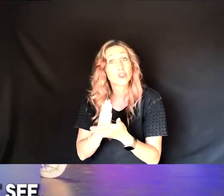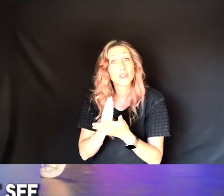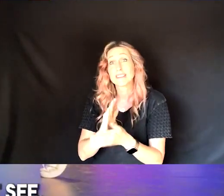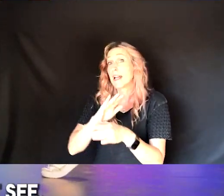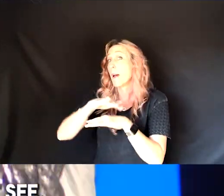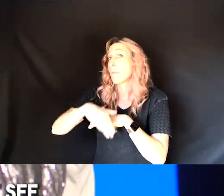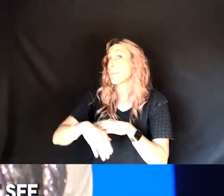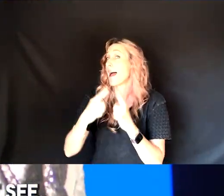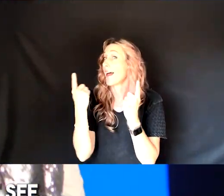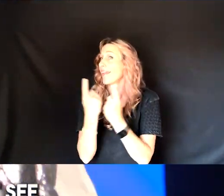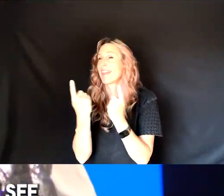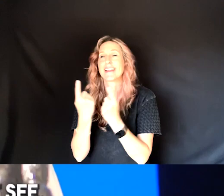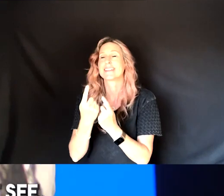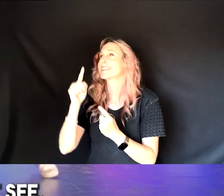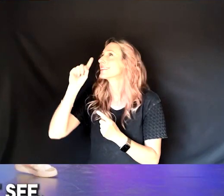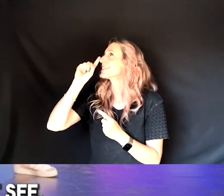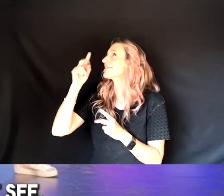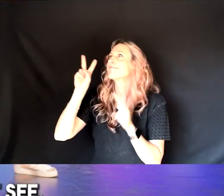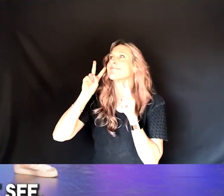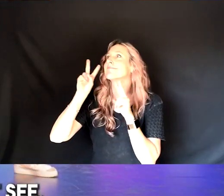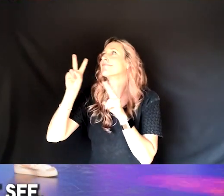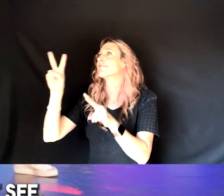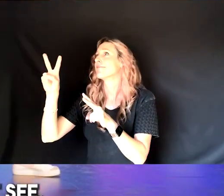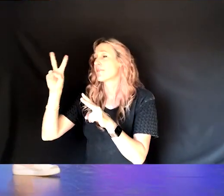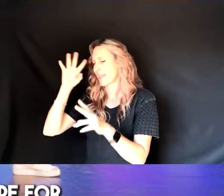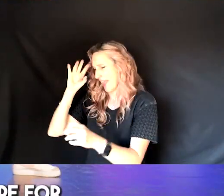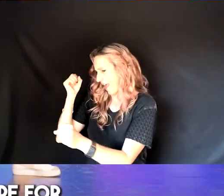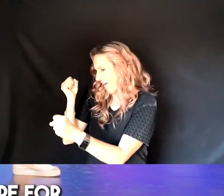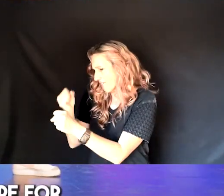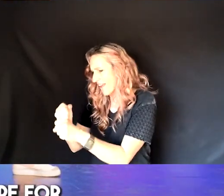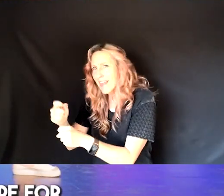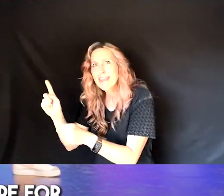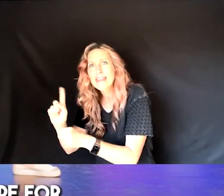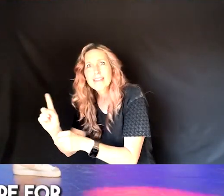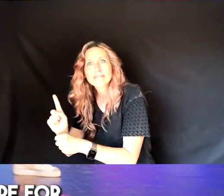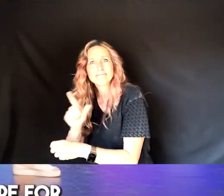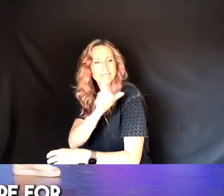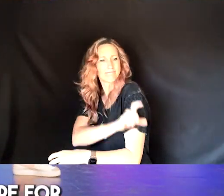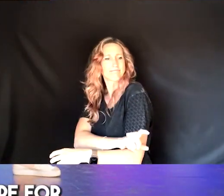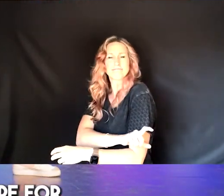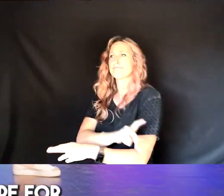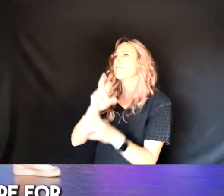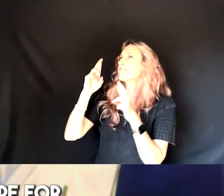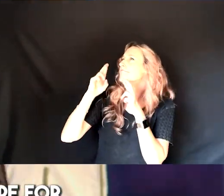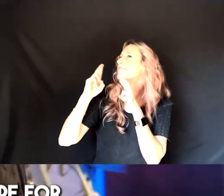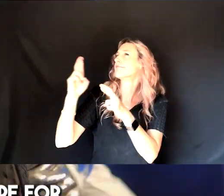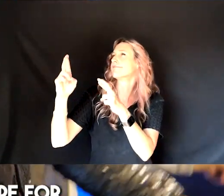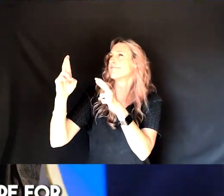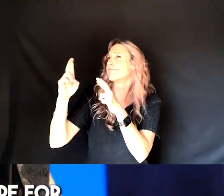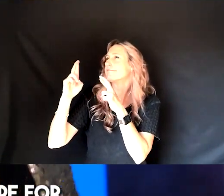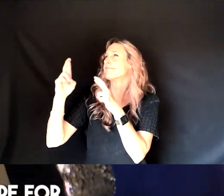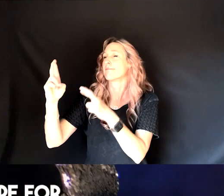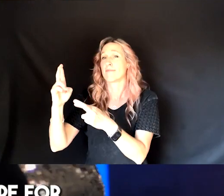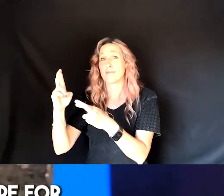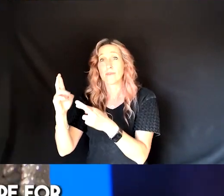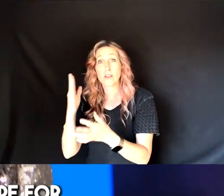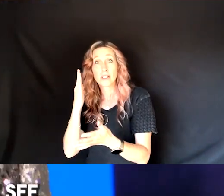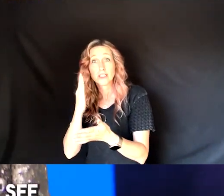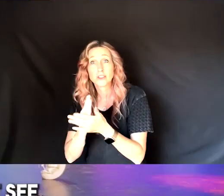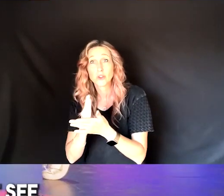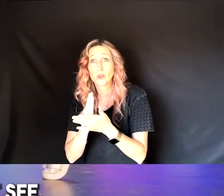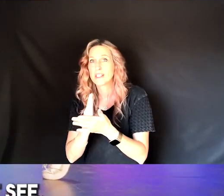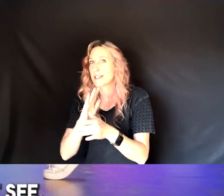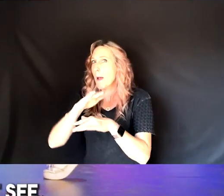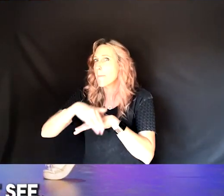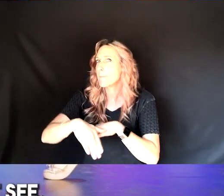and assurance about what we do not see. Now faith is confidence in what we hope for